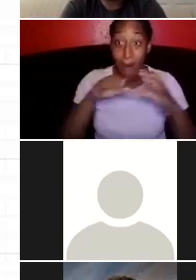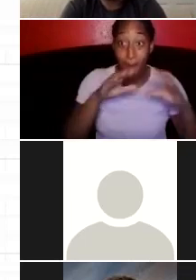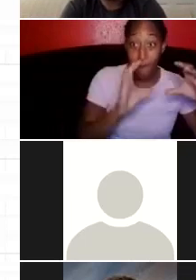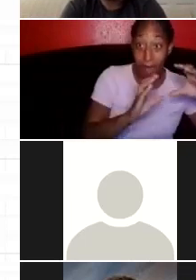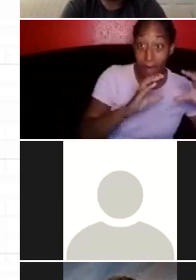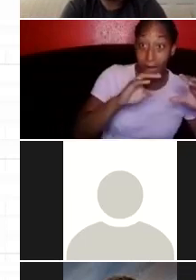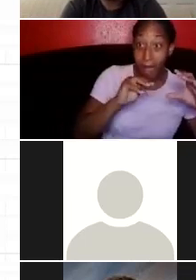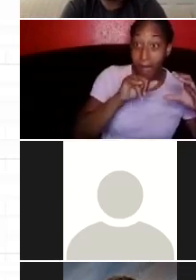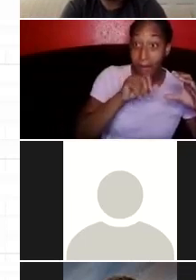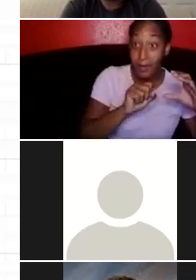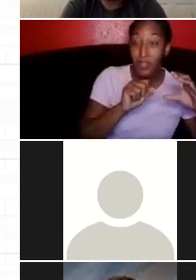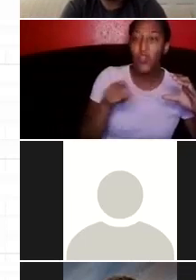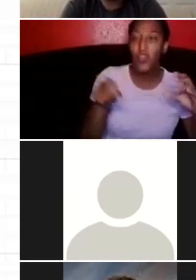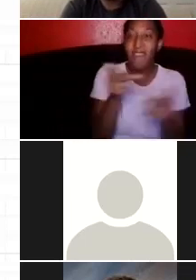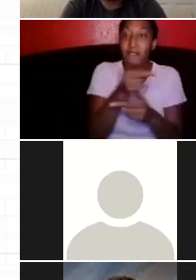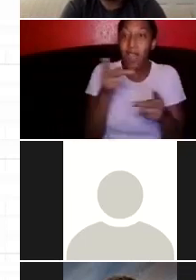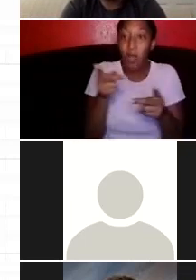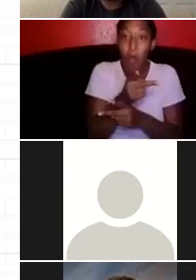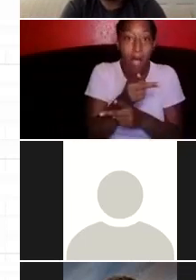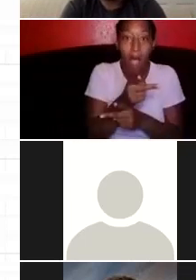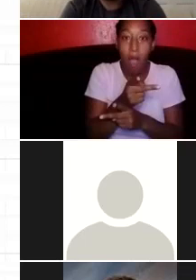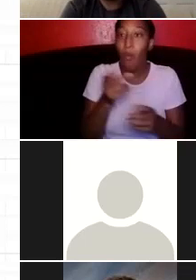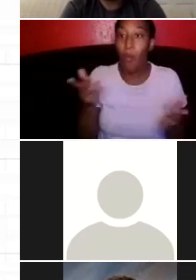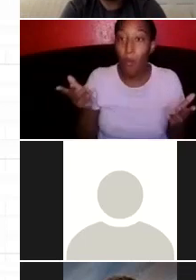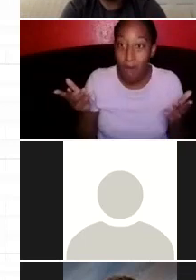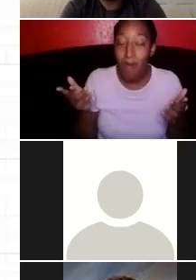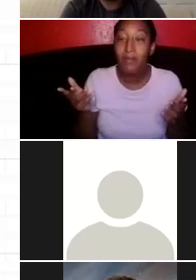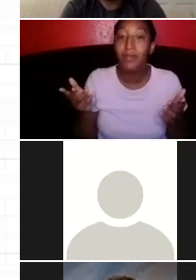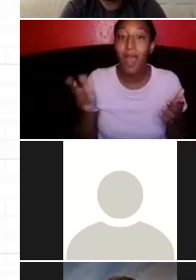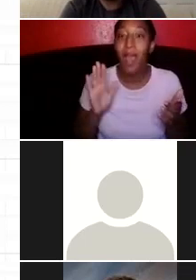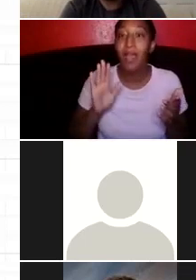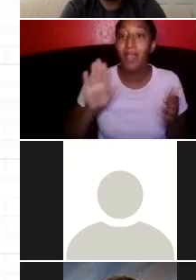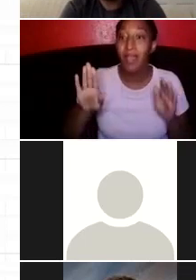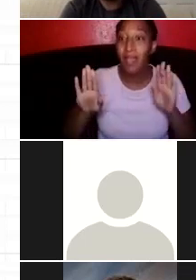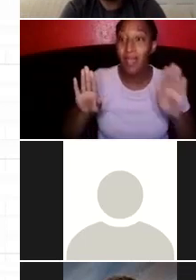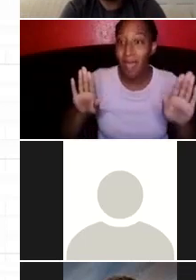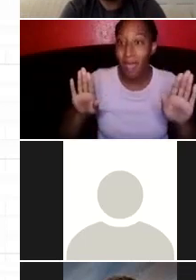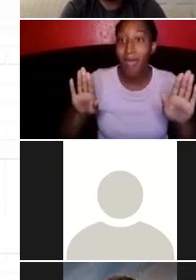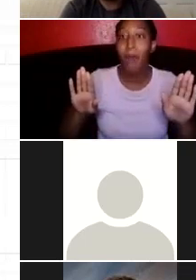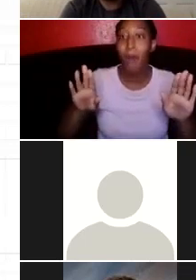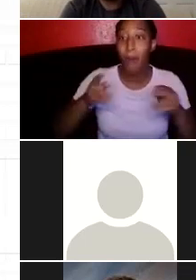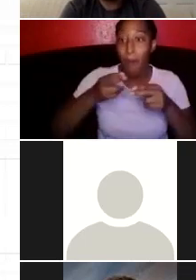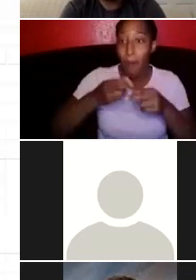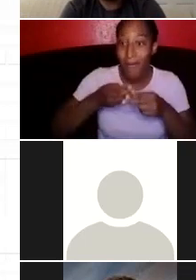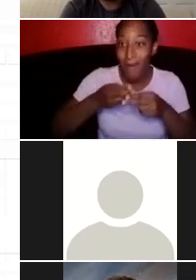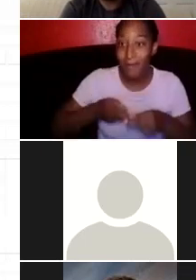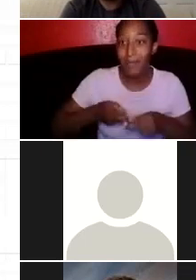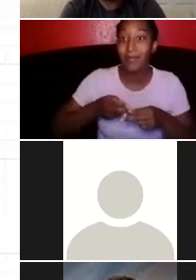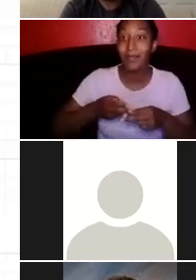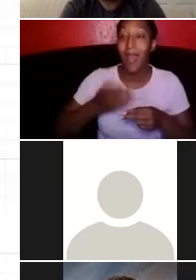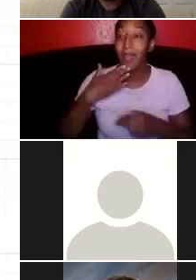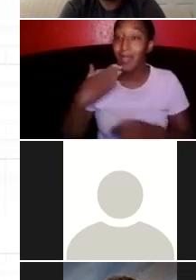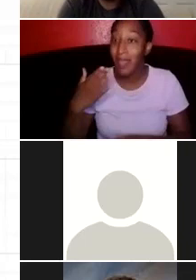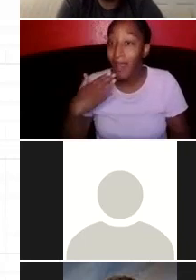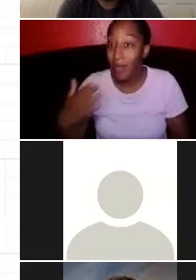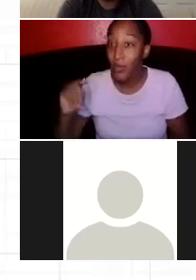Thanks to the work of Sir Isaac Newton and Henry Cavendish. Now,